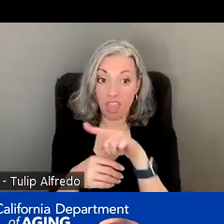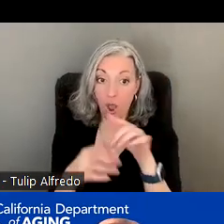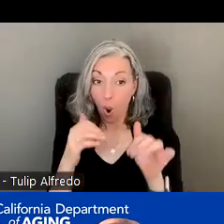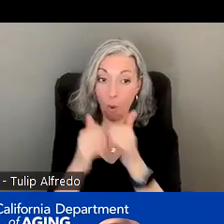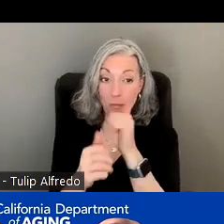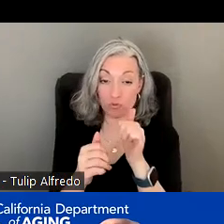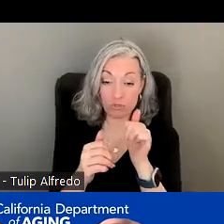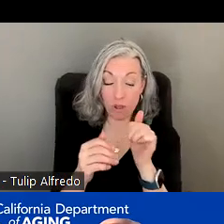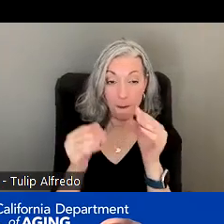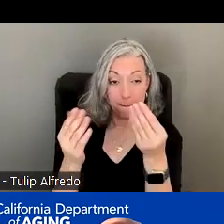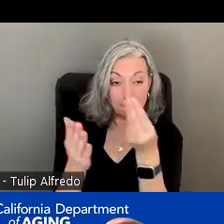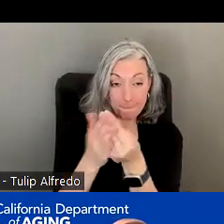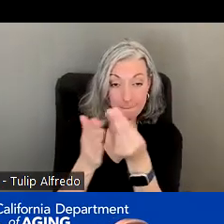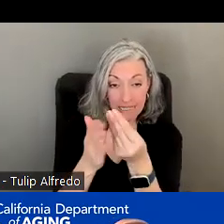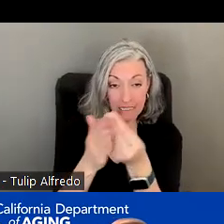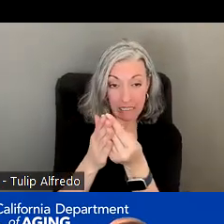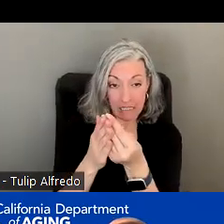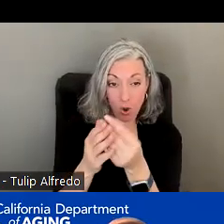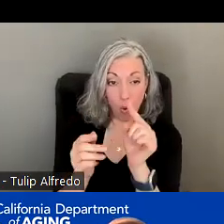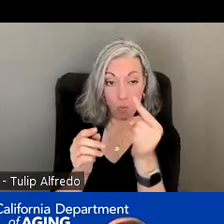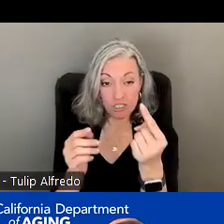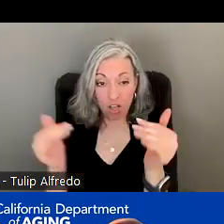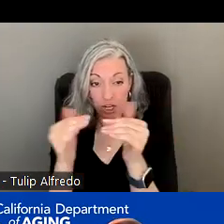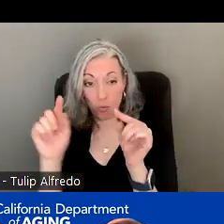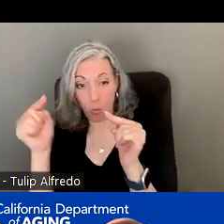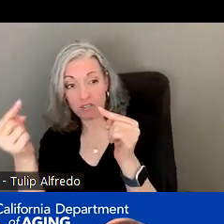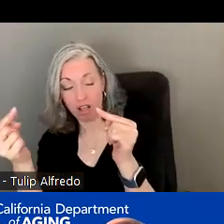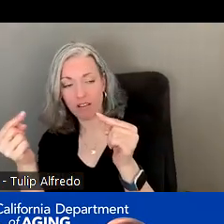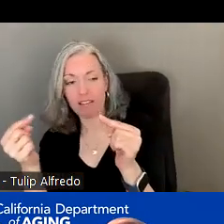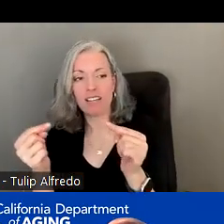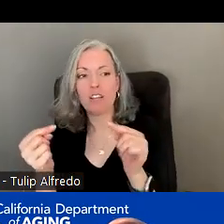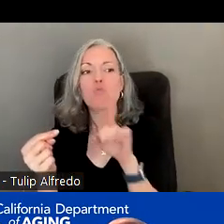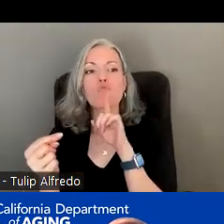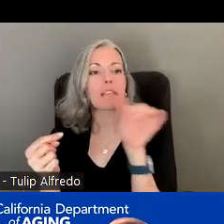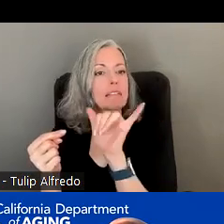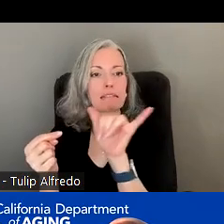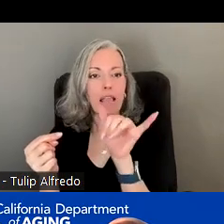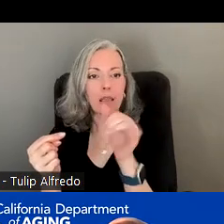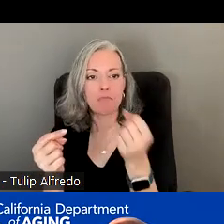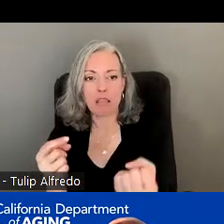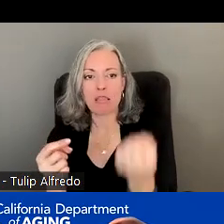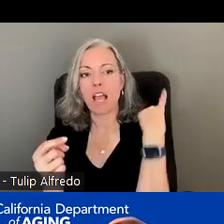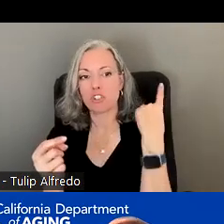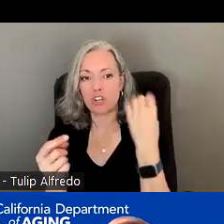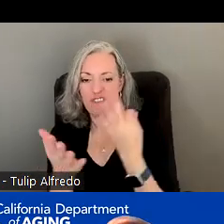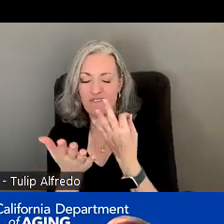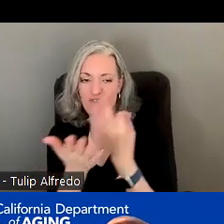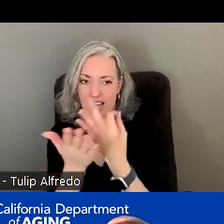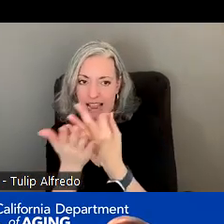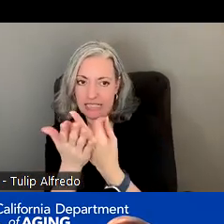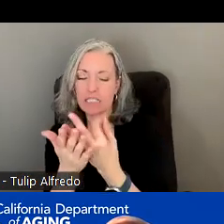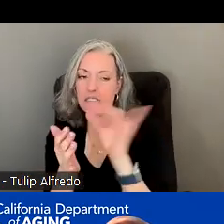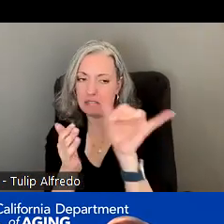dollar for dollar, the Health and Human Services budget was the same as it was last year. And that's an